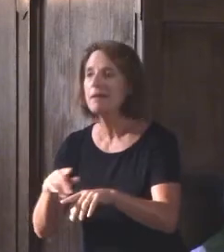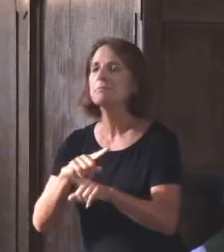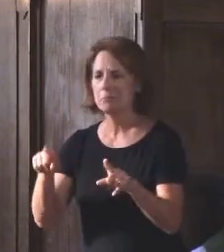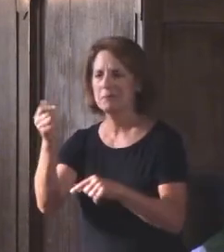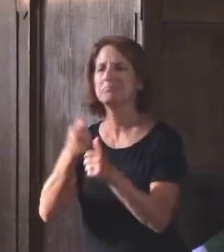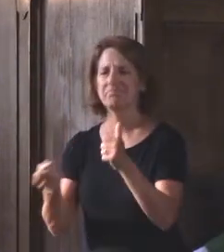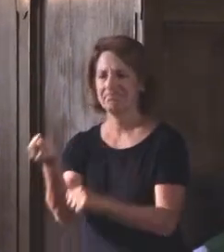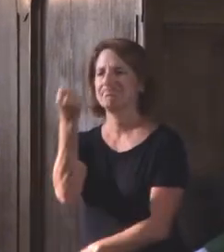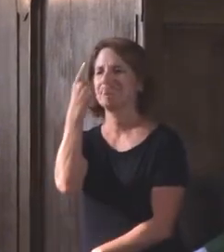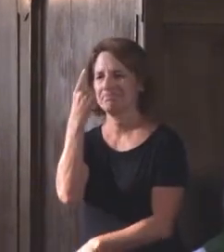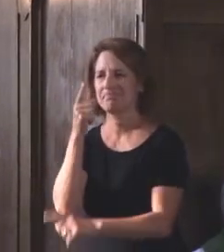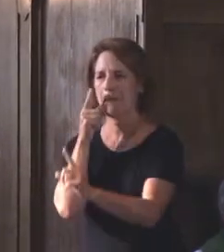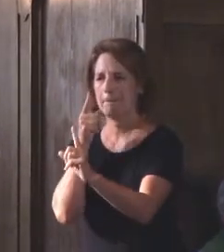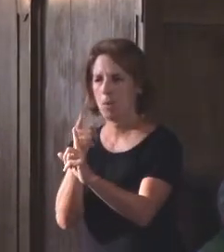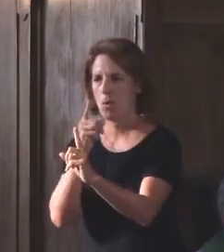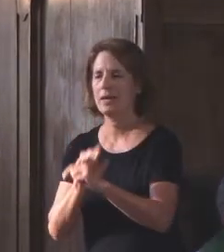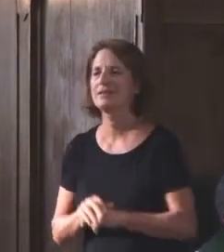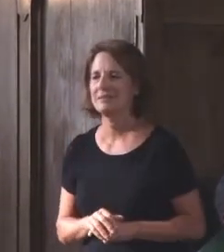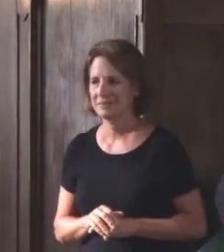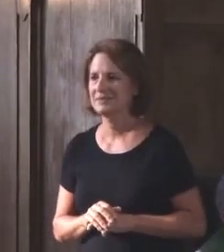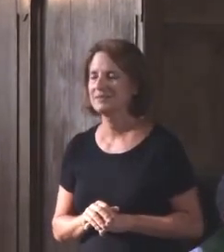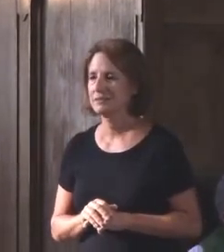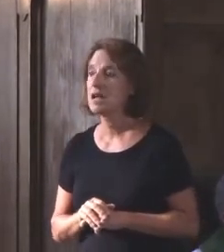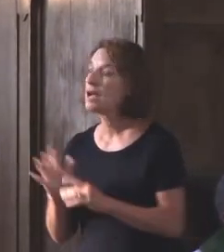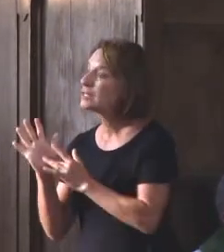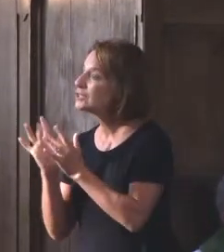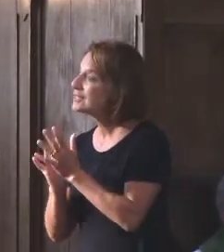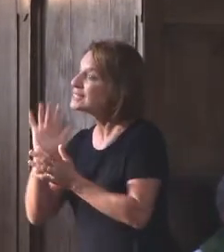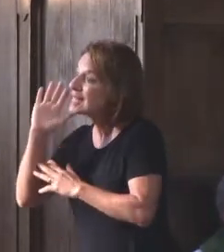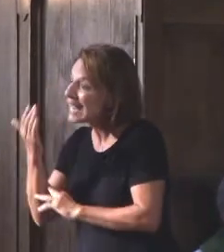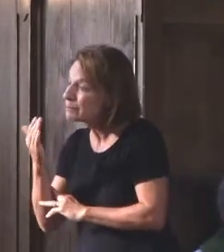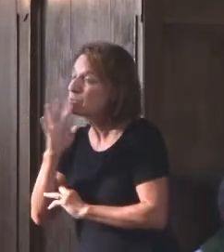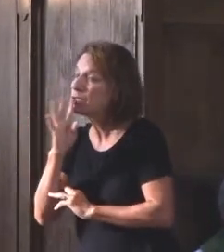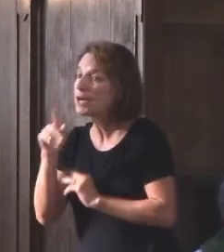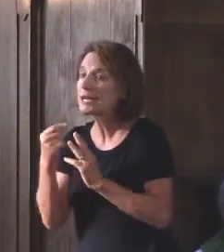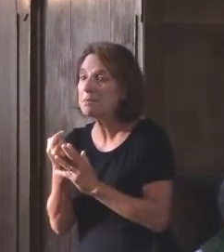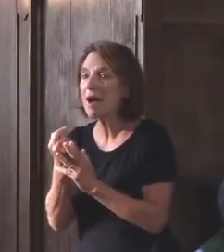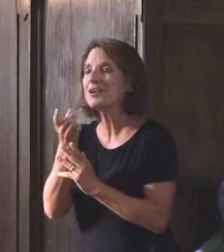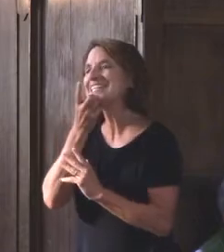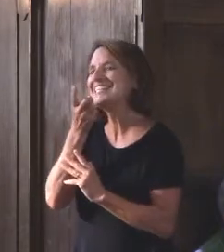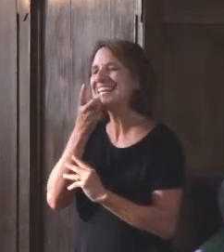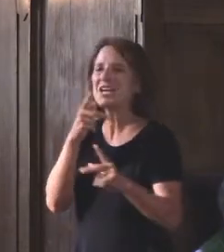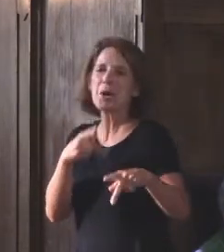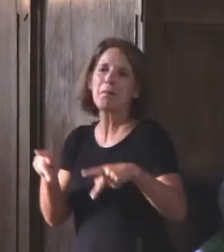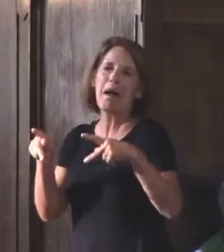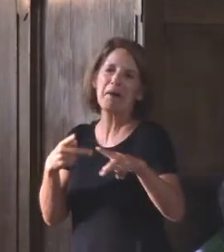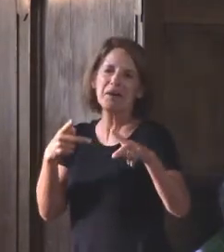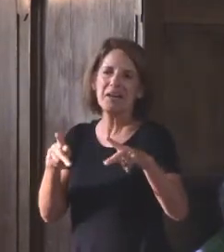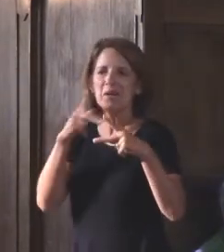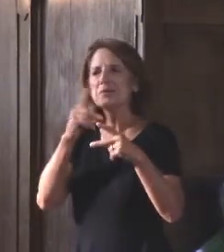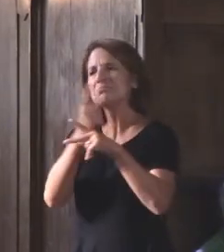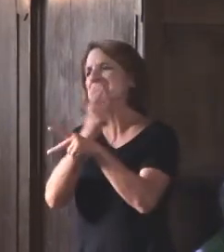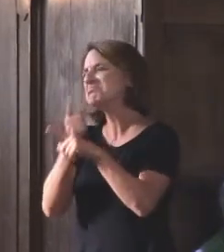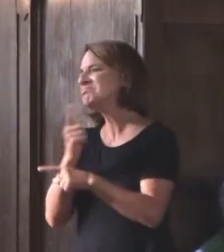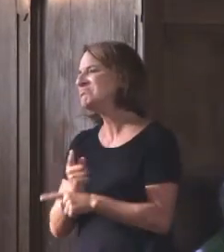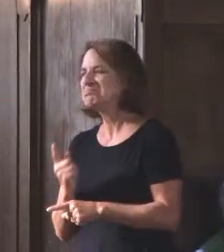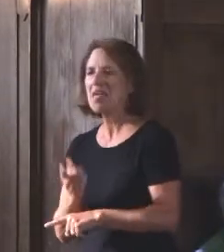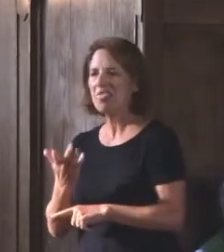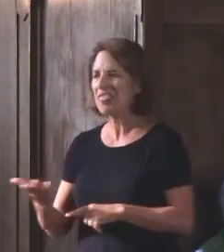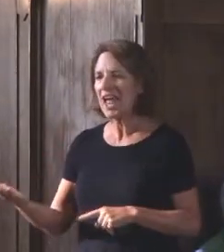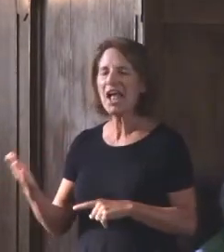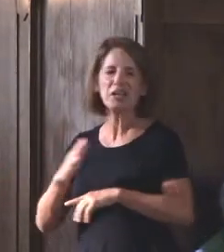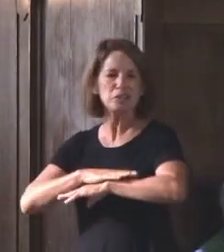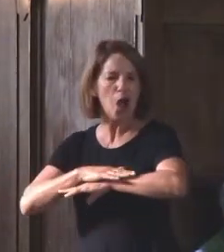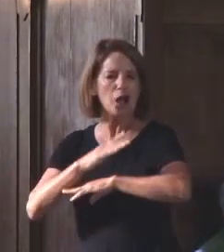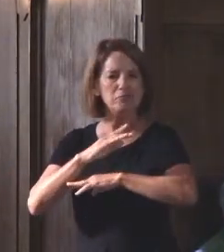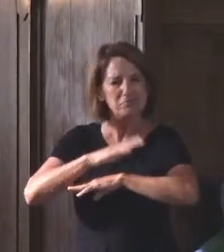picture. So Jesus seems to be talking about a dinner party. This is kind of a mundane thing, this question of table etiquette and